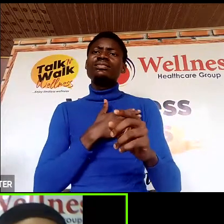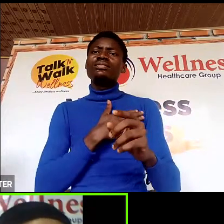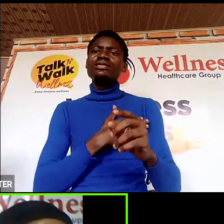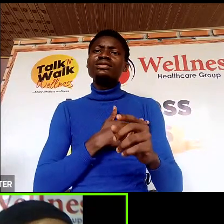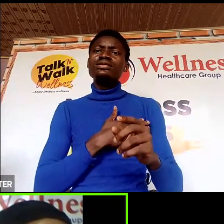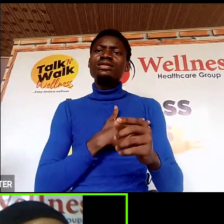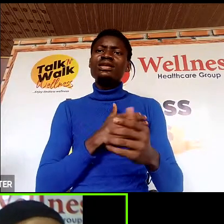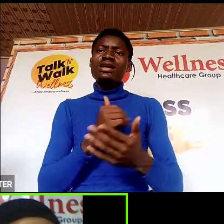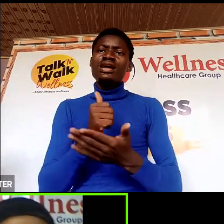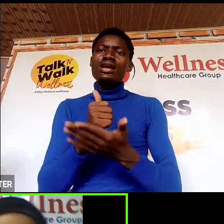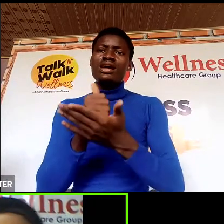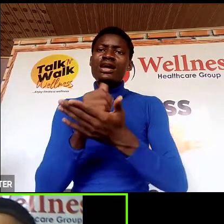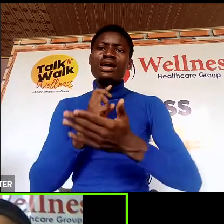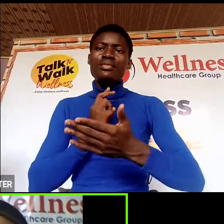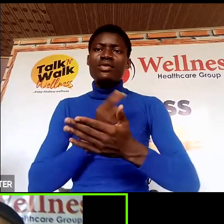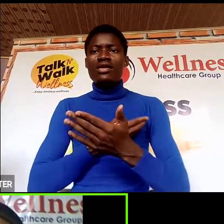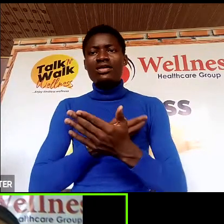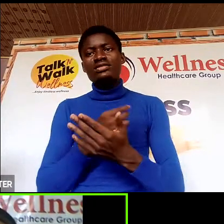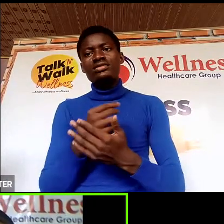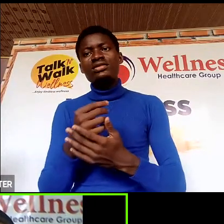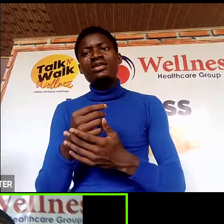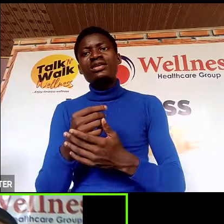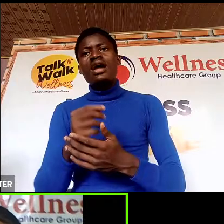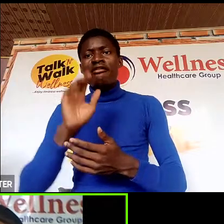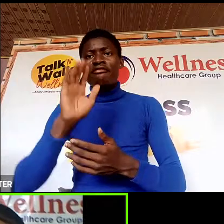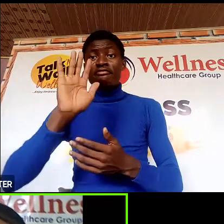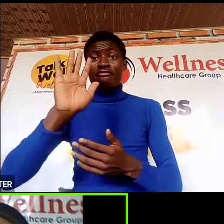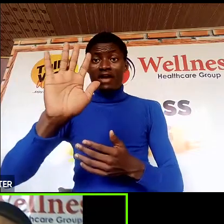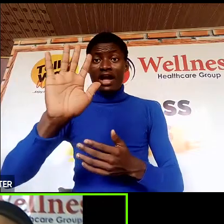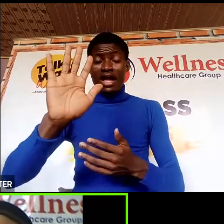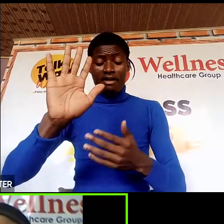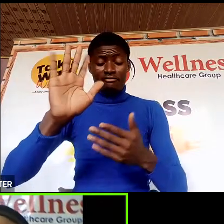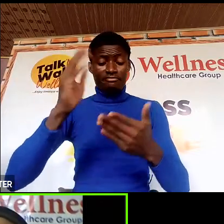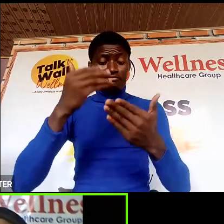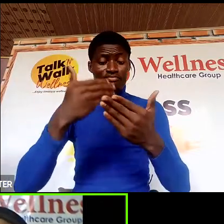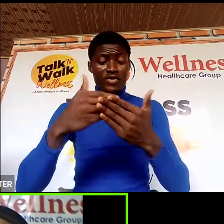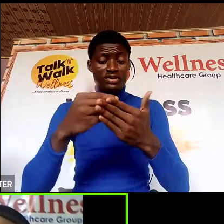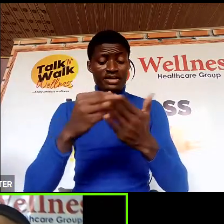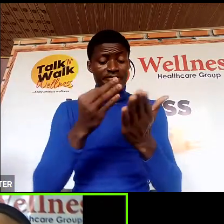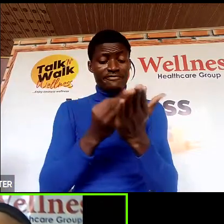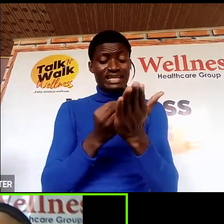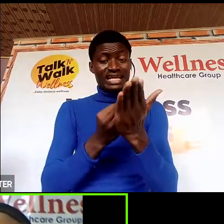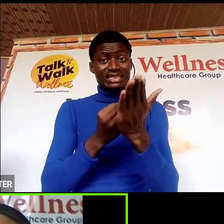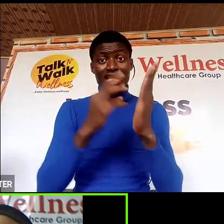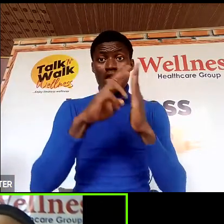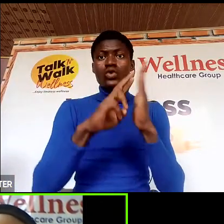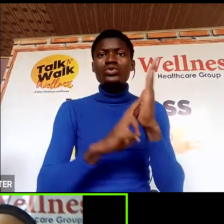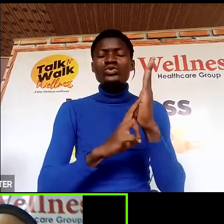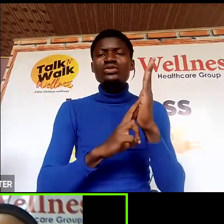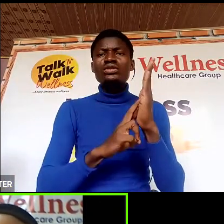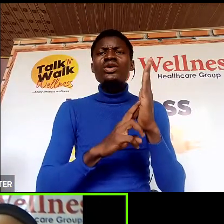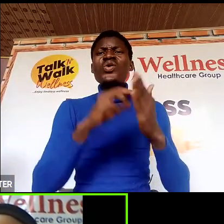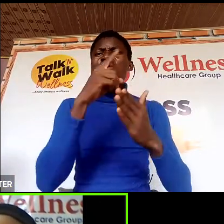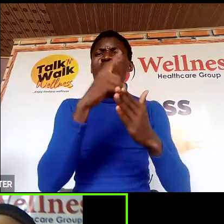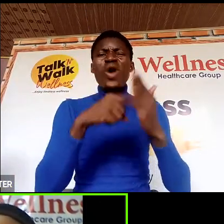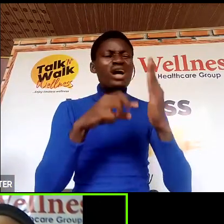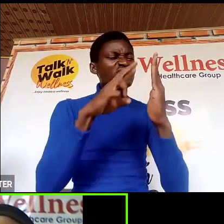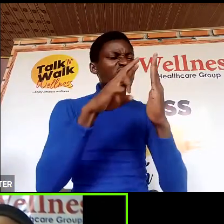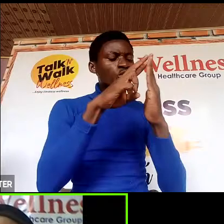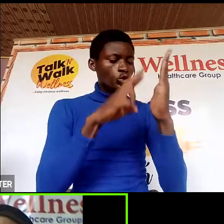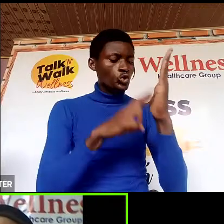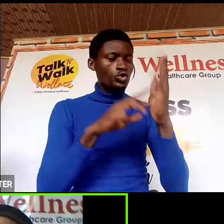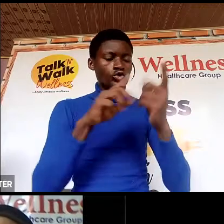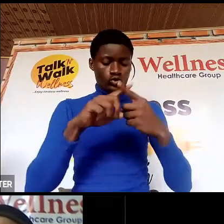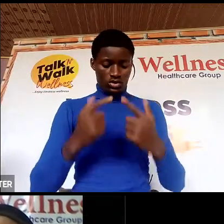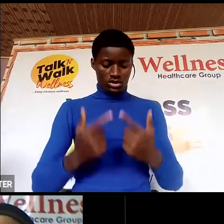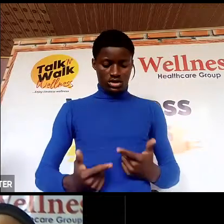by. What will you tell our audience? The rules to live by if they want to be financially well. Okay. I